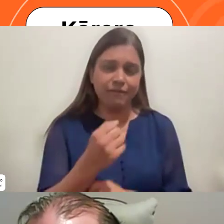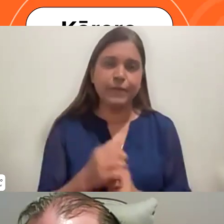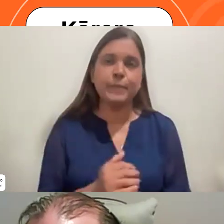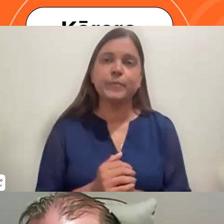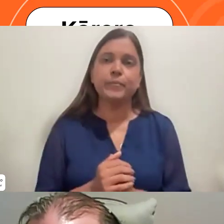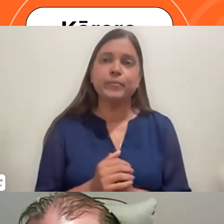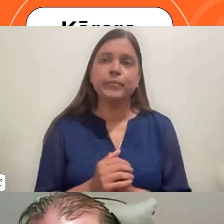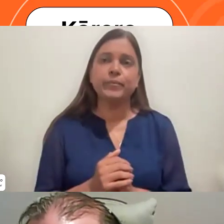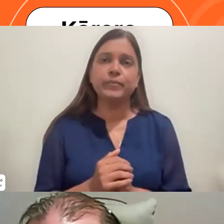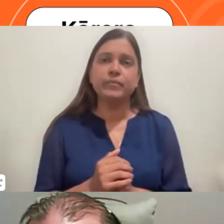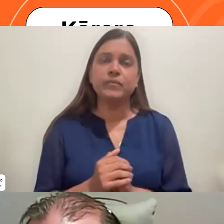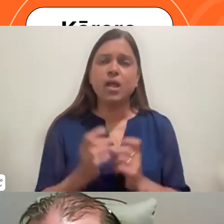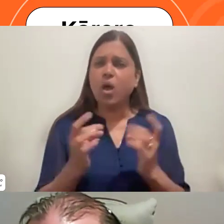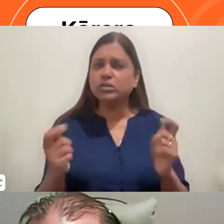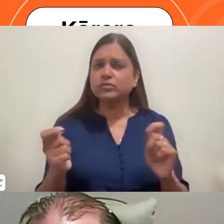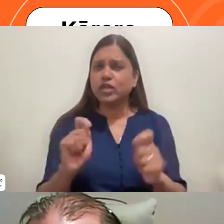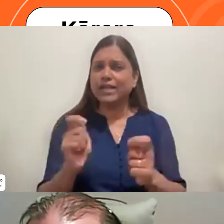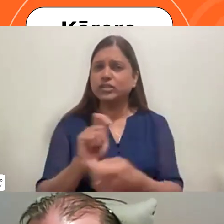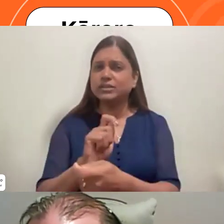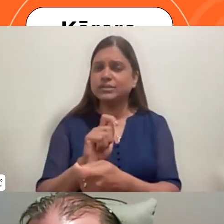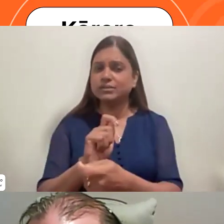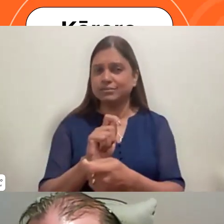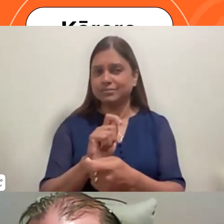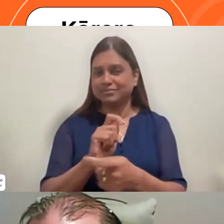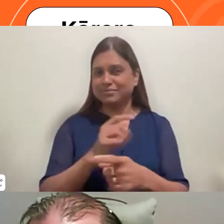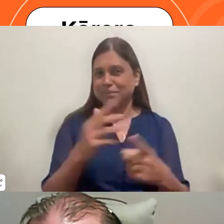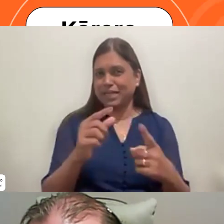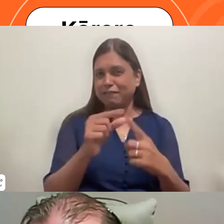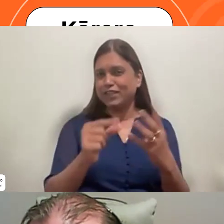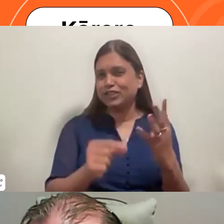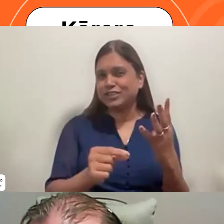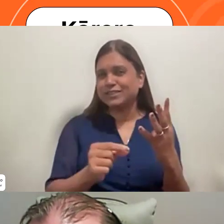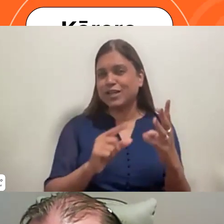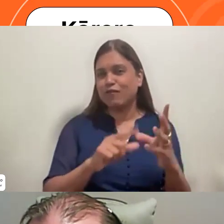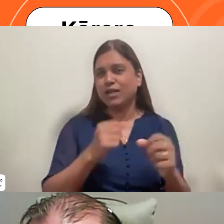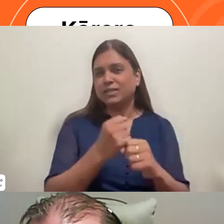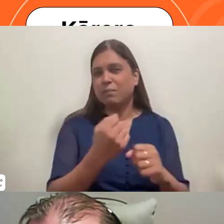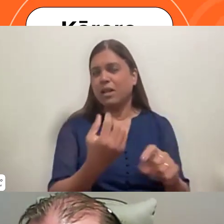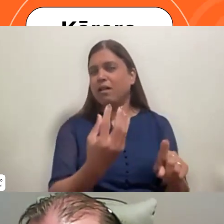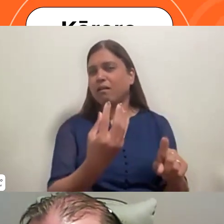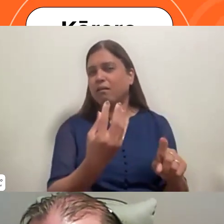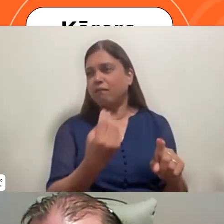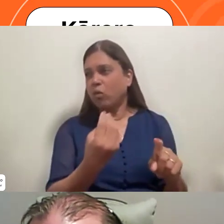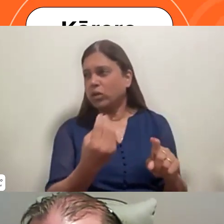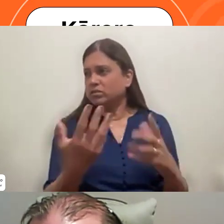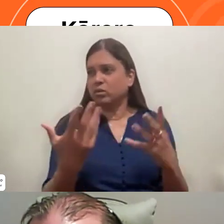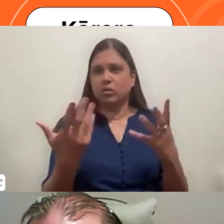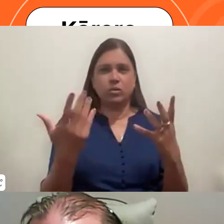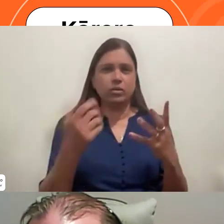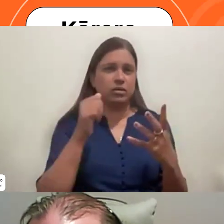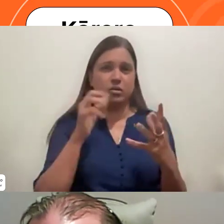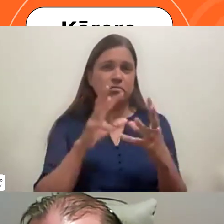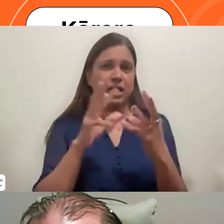seen changes, and there's been features that have been talked about, from voice control over different kind of elements of your life, everything